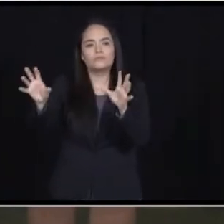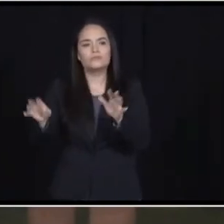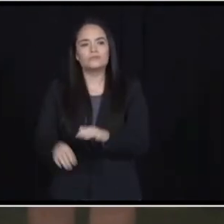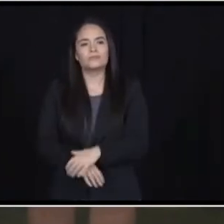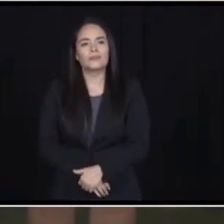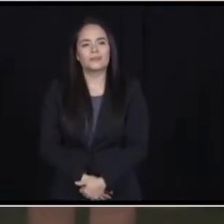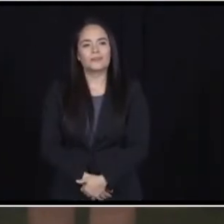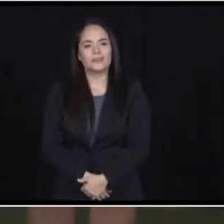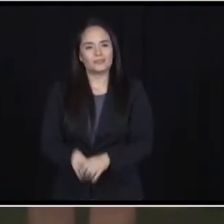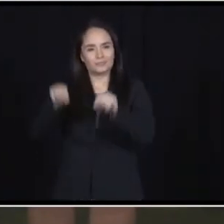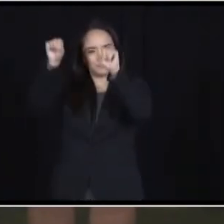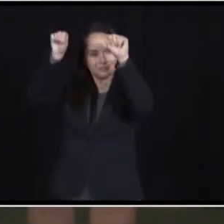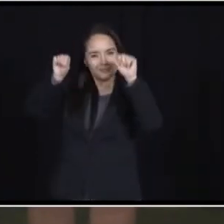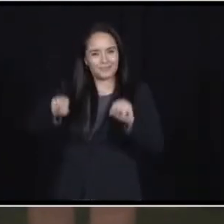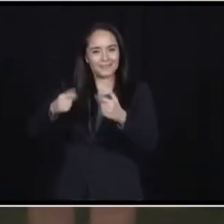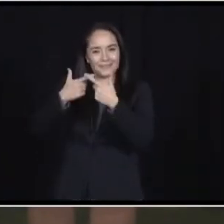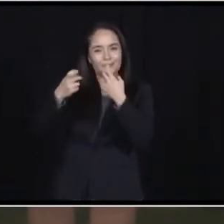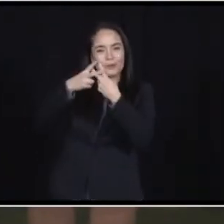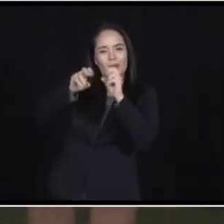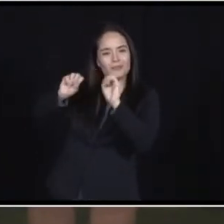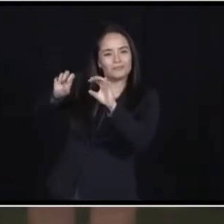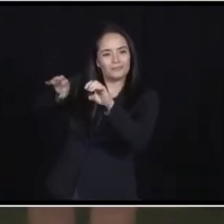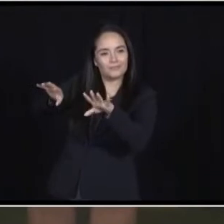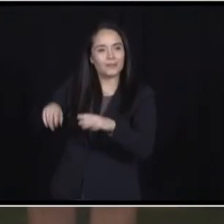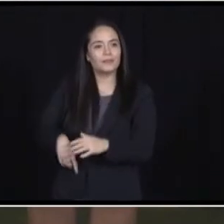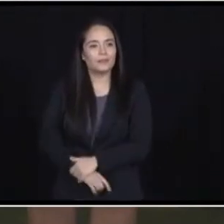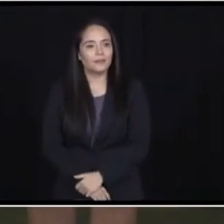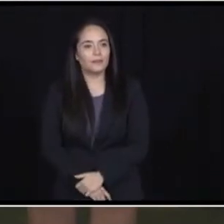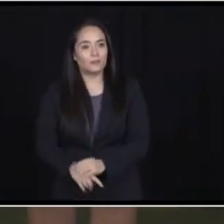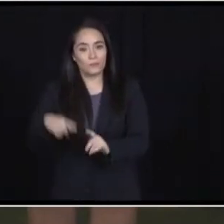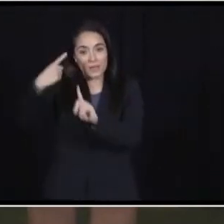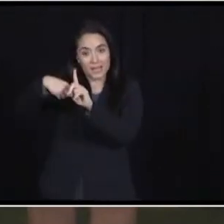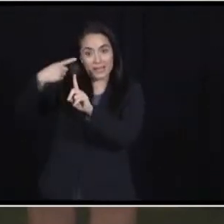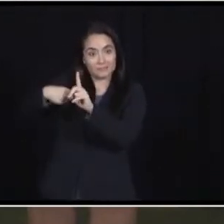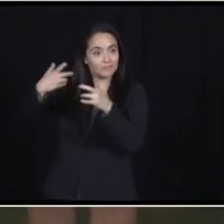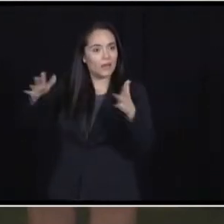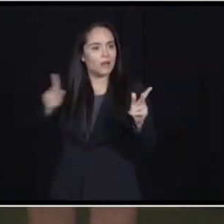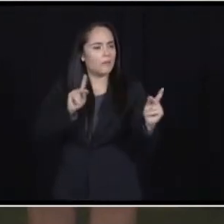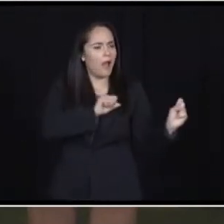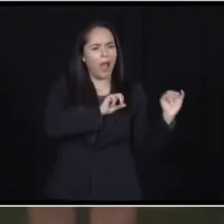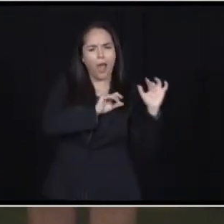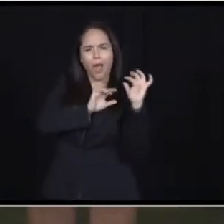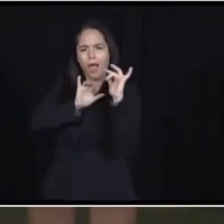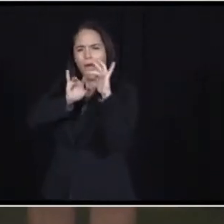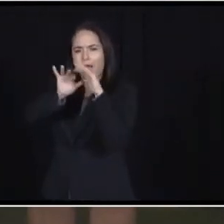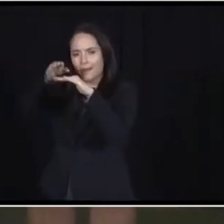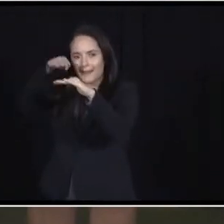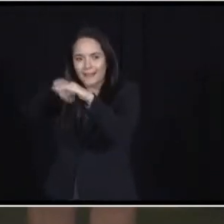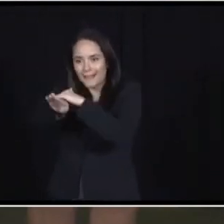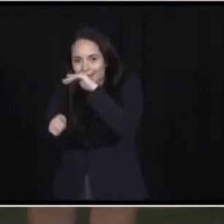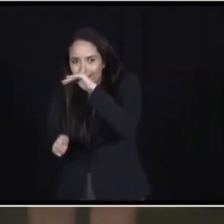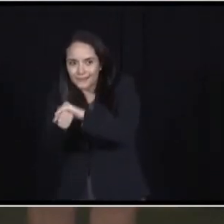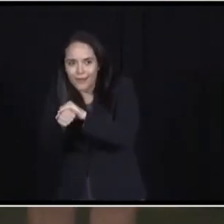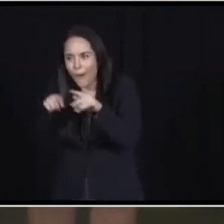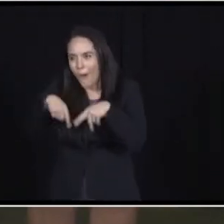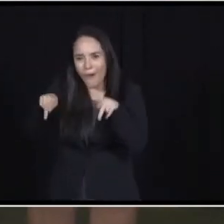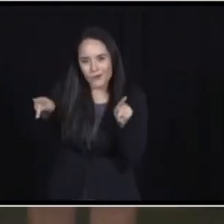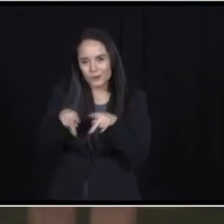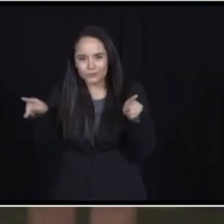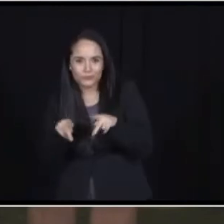Like, come on. We know a certain percentage of those people, just going by what we see the